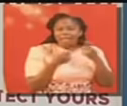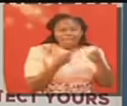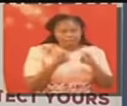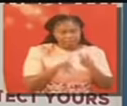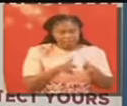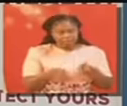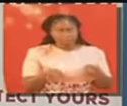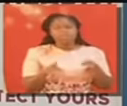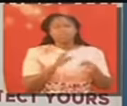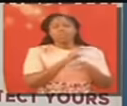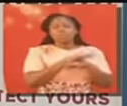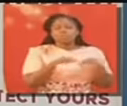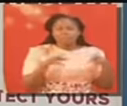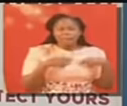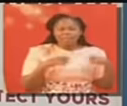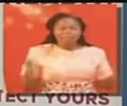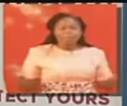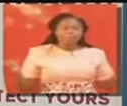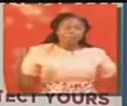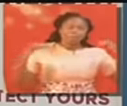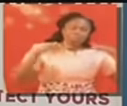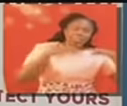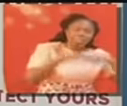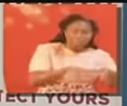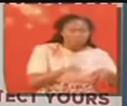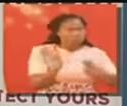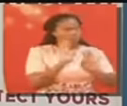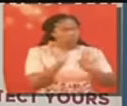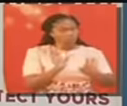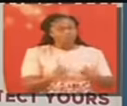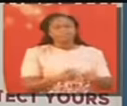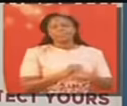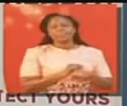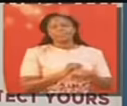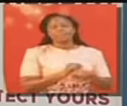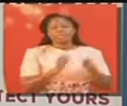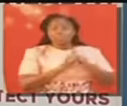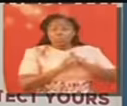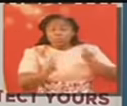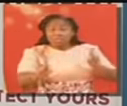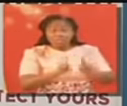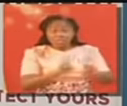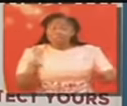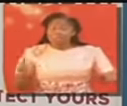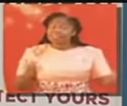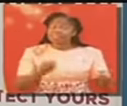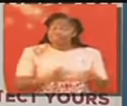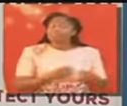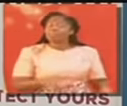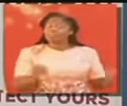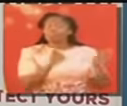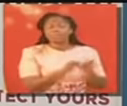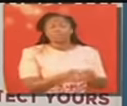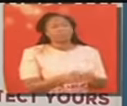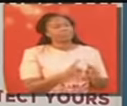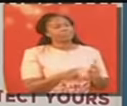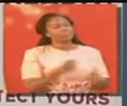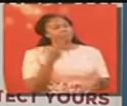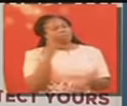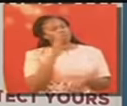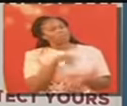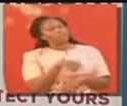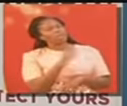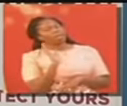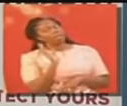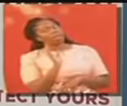social distancing, and after observing that none of those behaviors had been adhered to, especially in the first part